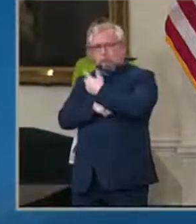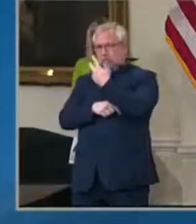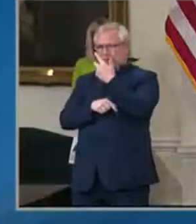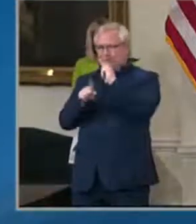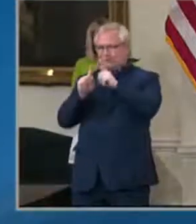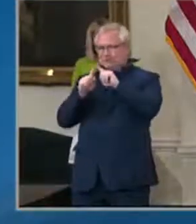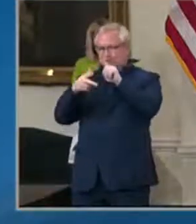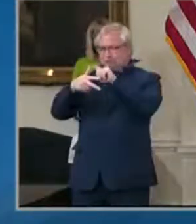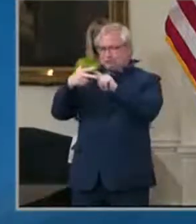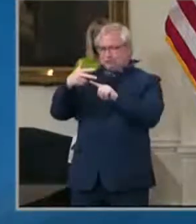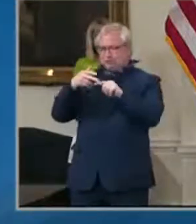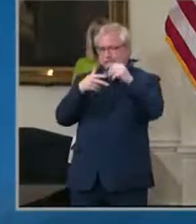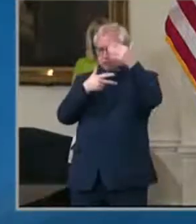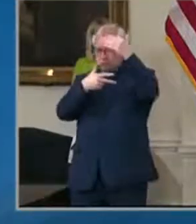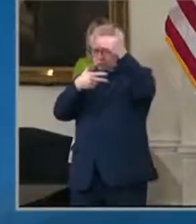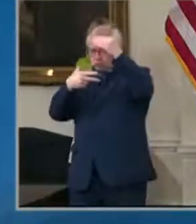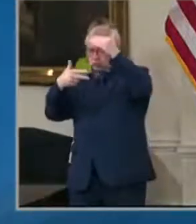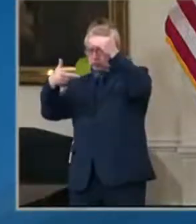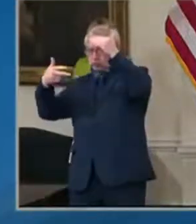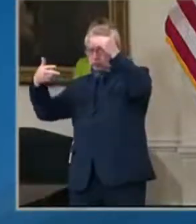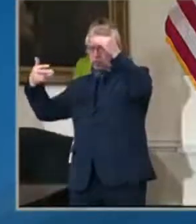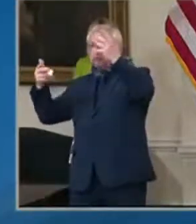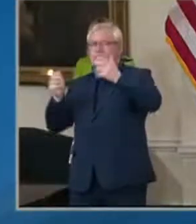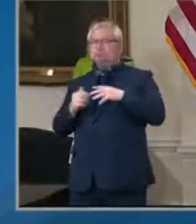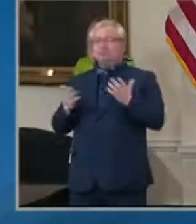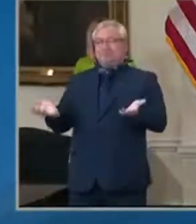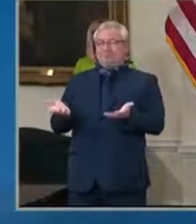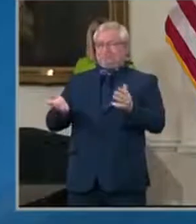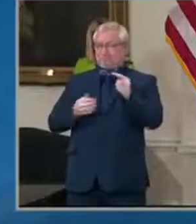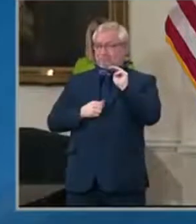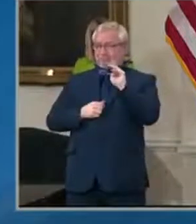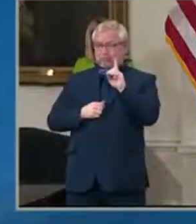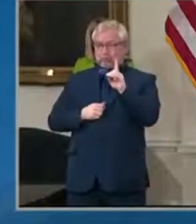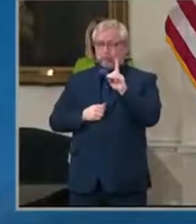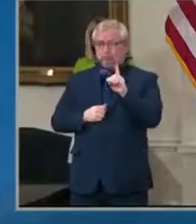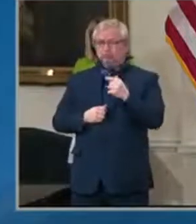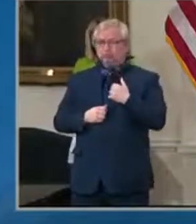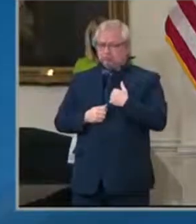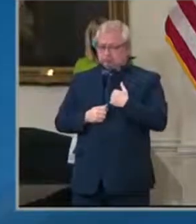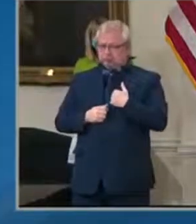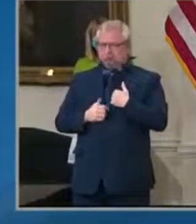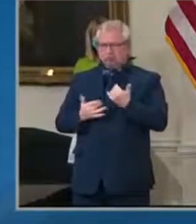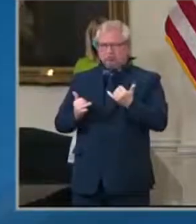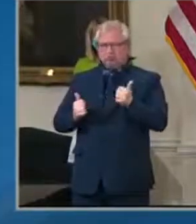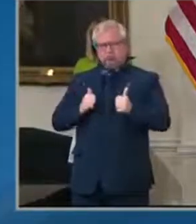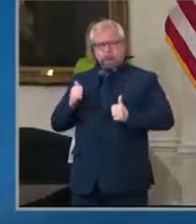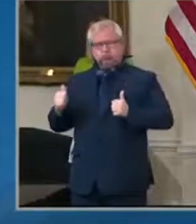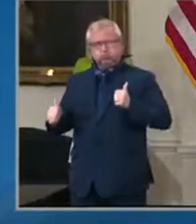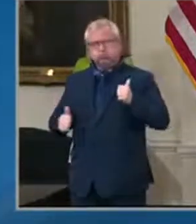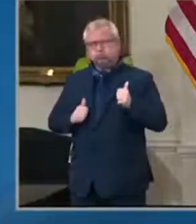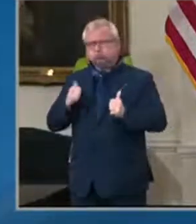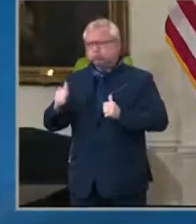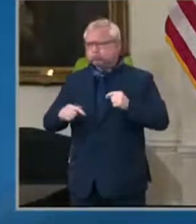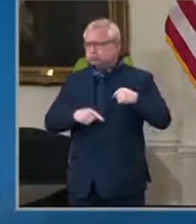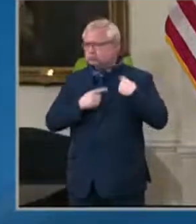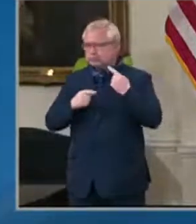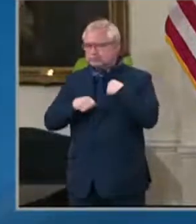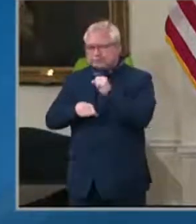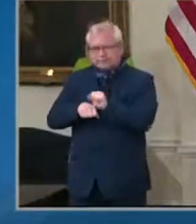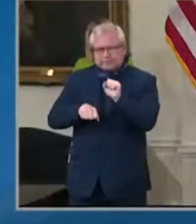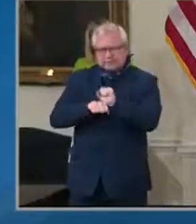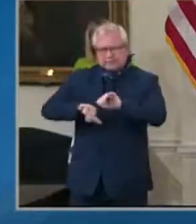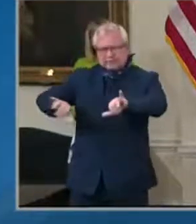actions in the nation to slow the spread of COVID-19. Because of those efforts